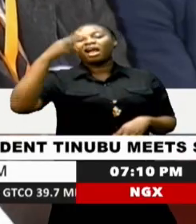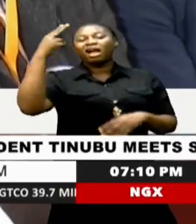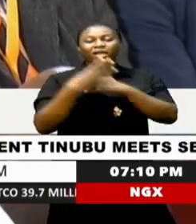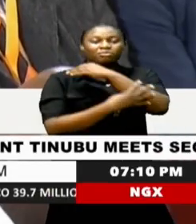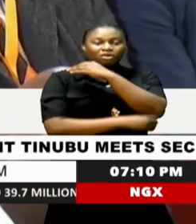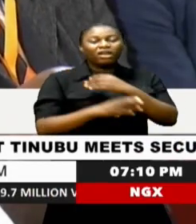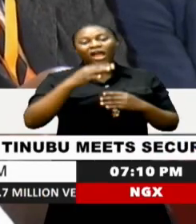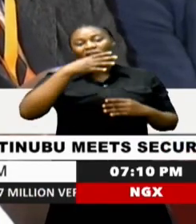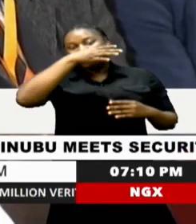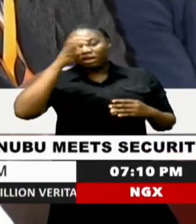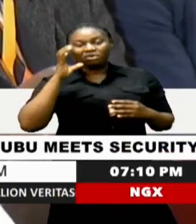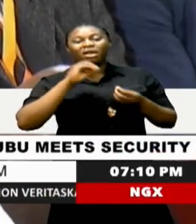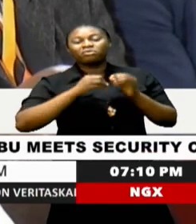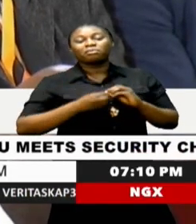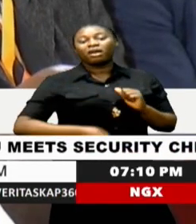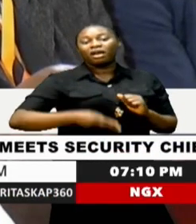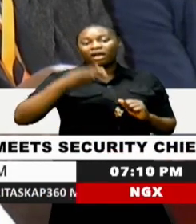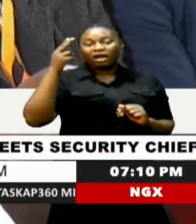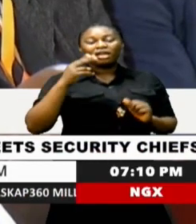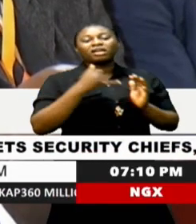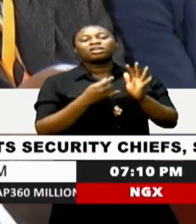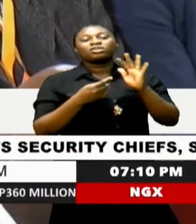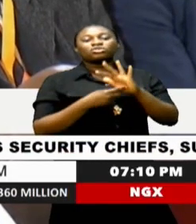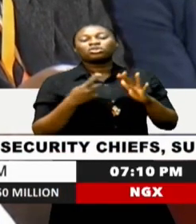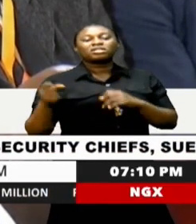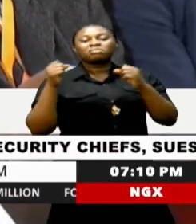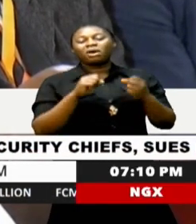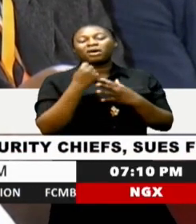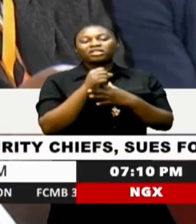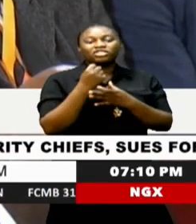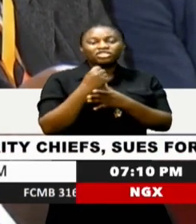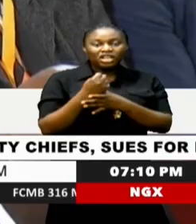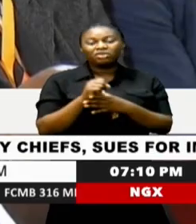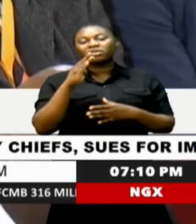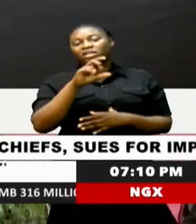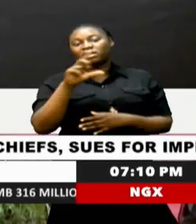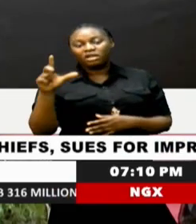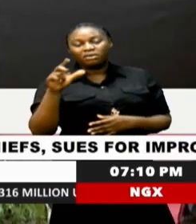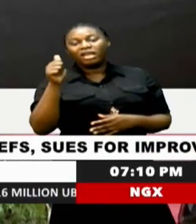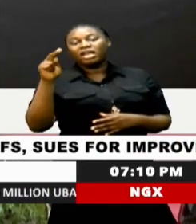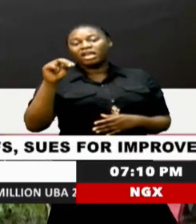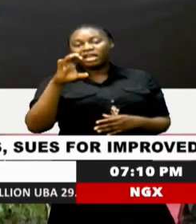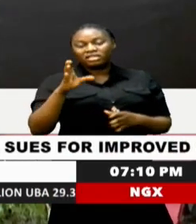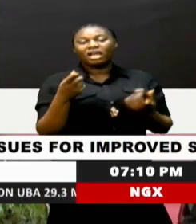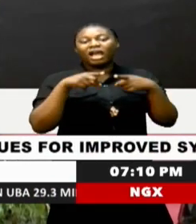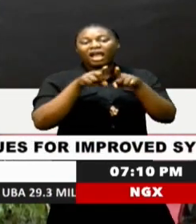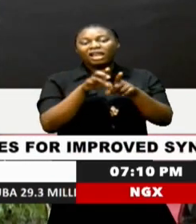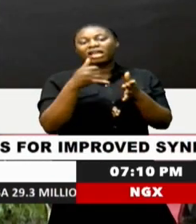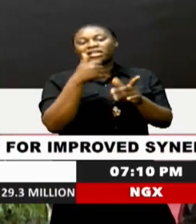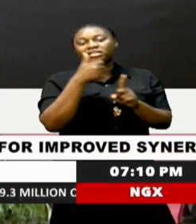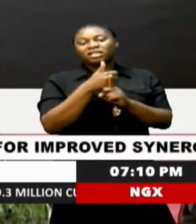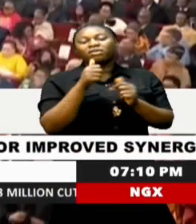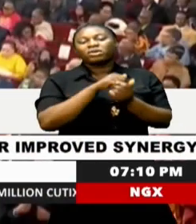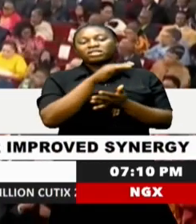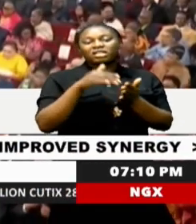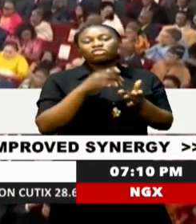and crime rates. In striking the unprecedented power-sharing deal, the ANC aligned itself with the center-right, a